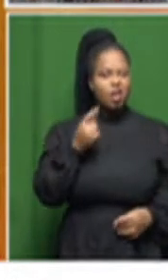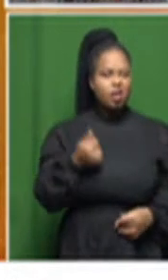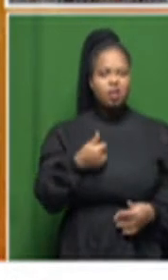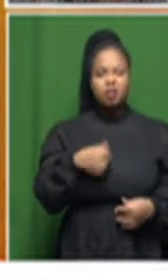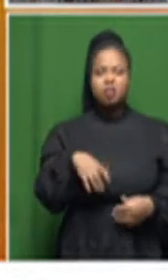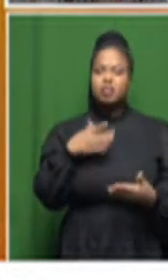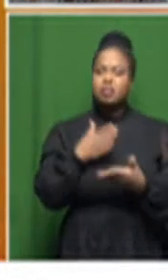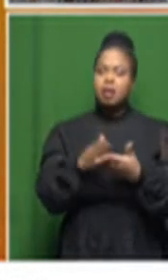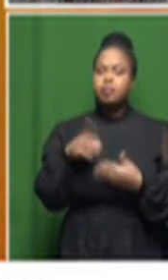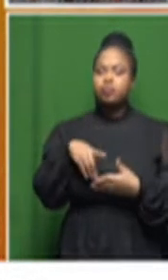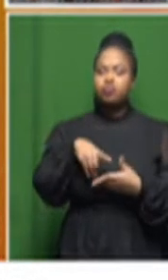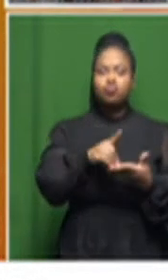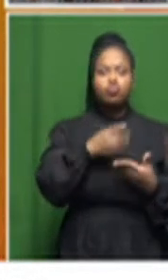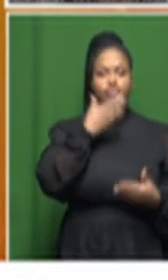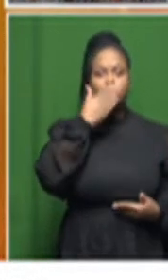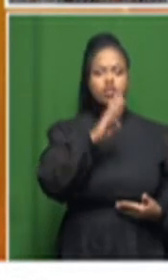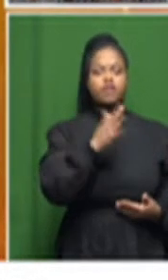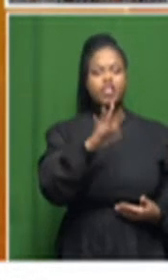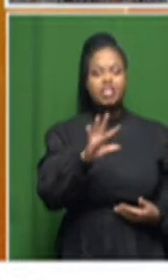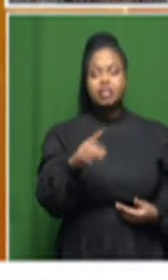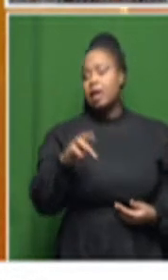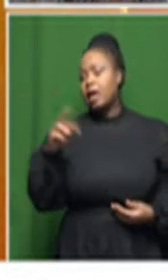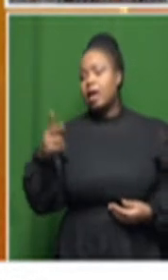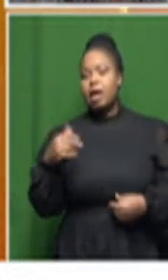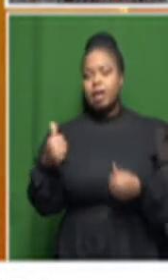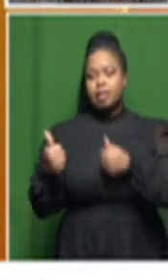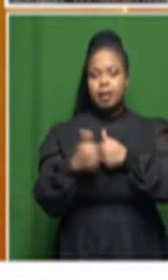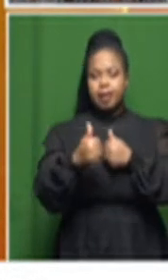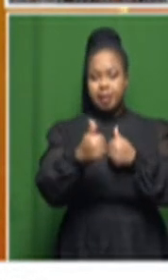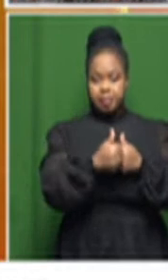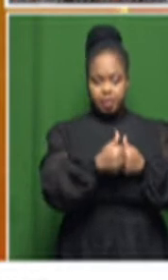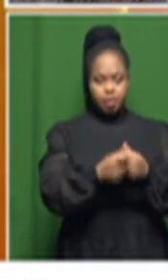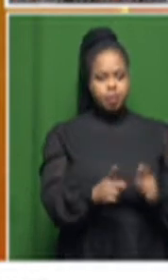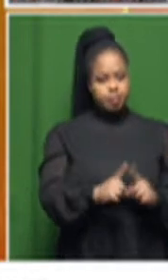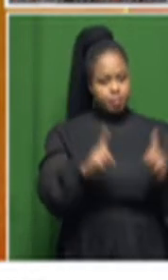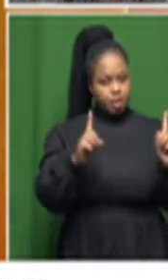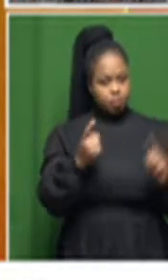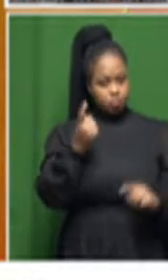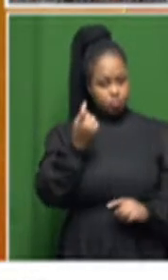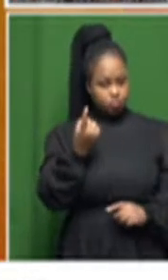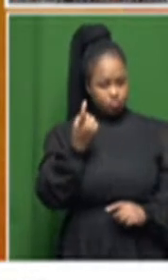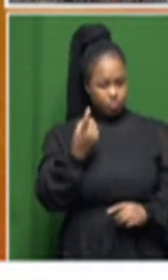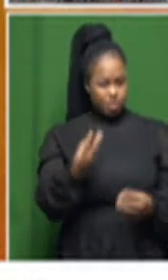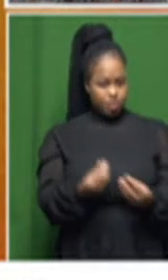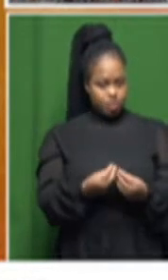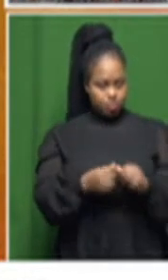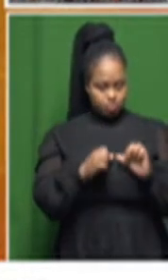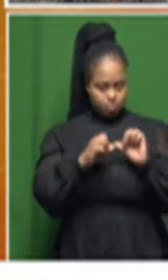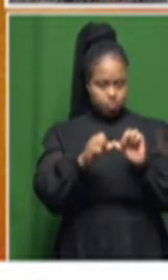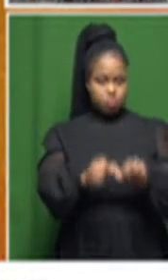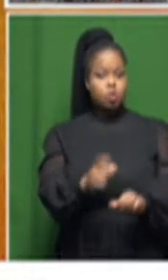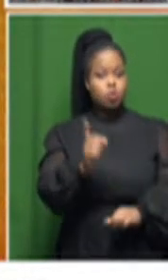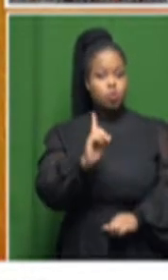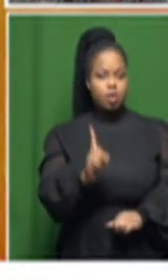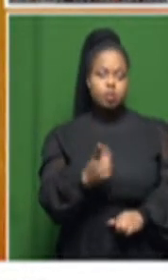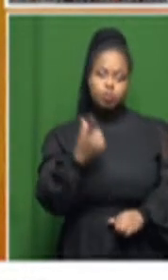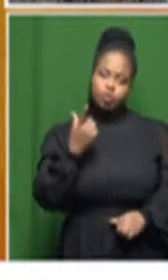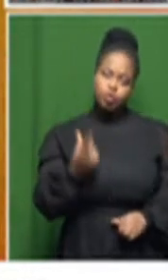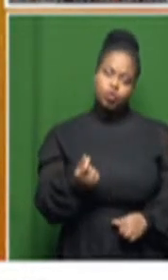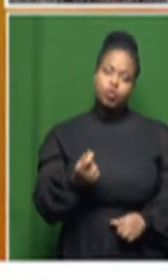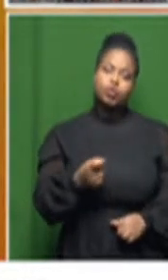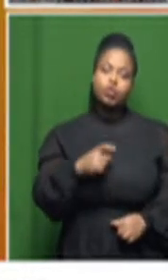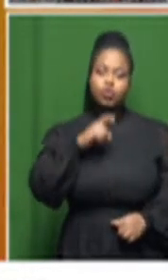with donation from various stakeholders. But one of the things we continue to work on is that let's do this thing